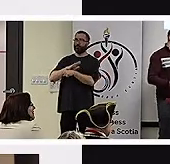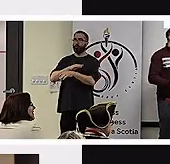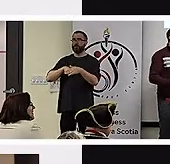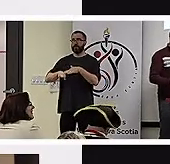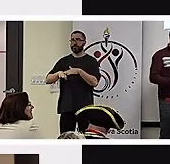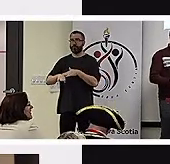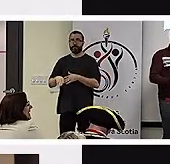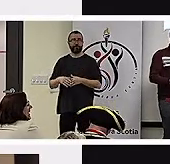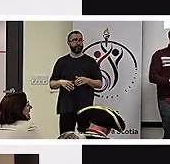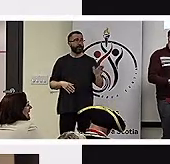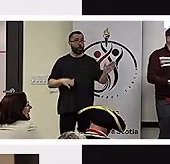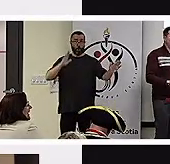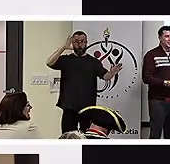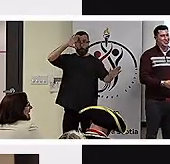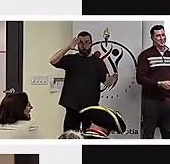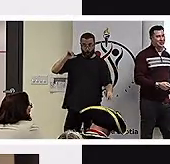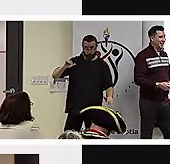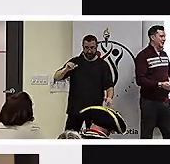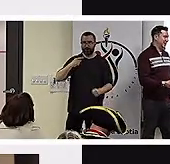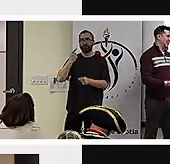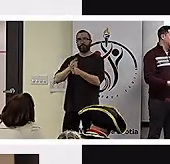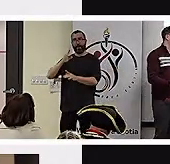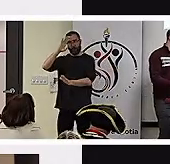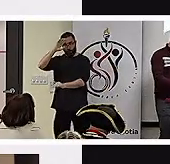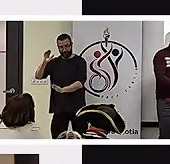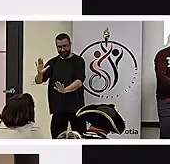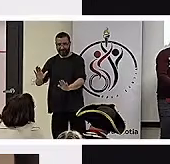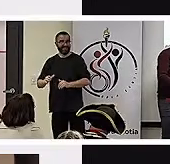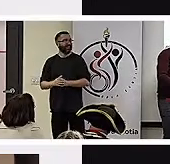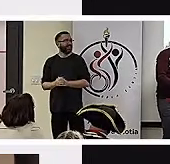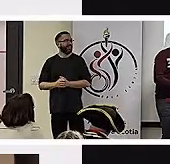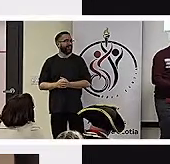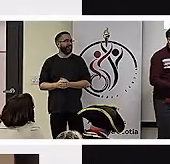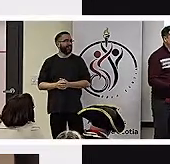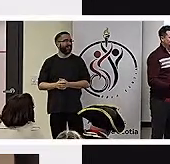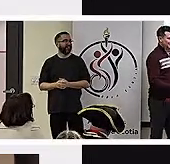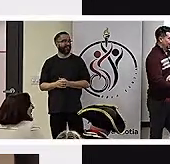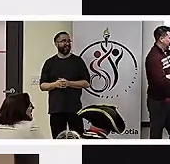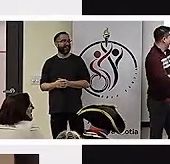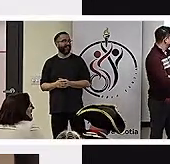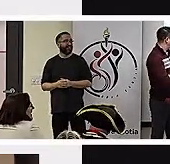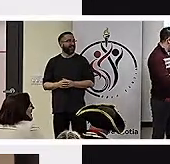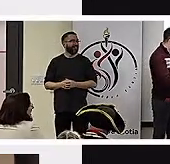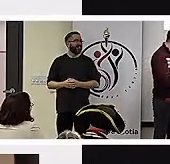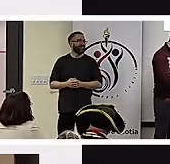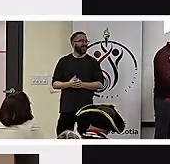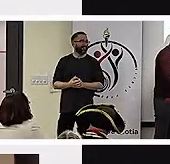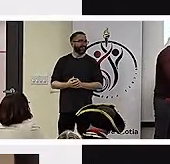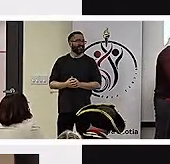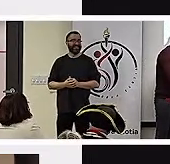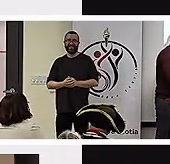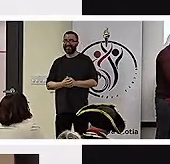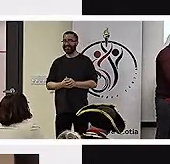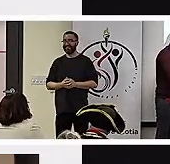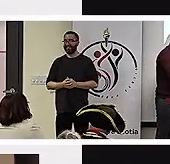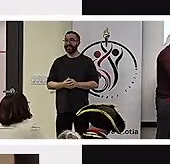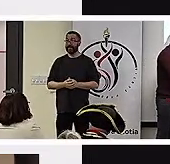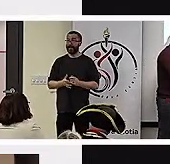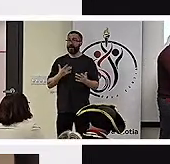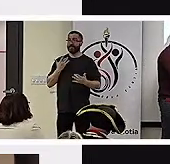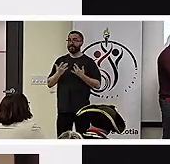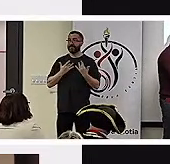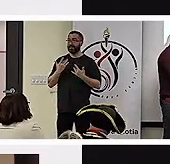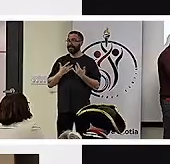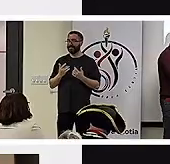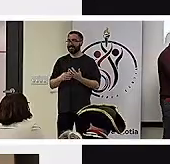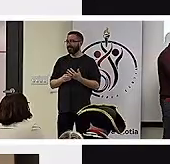we're hoping. We're not getting it. We don't have it yet. We're hoping. That's right. Spoiler. Well, so yeah. Very That's good. very exciting. That's